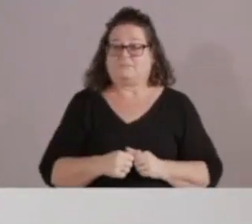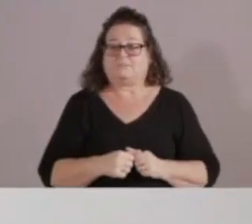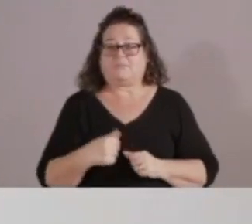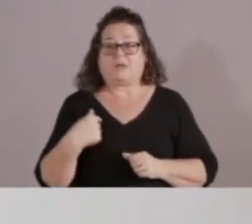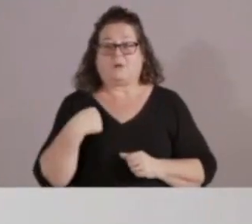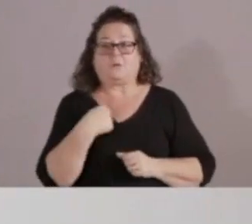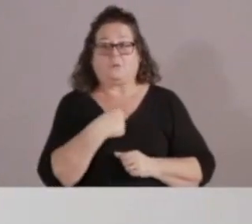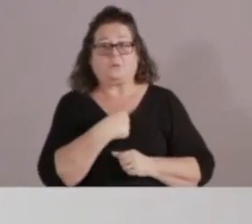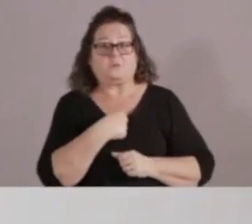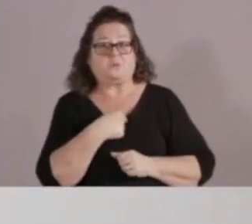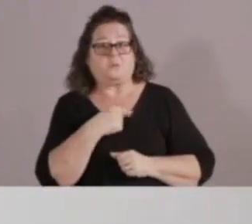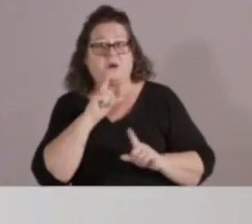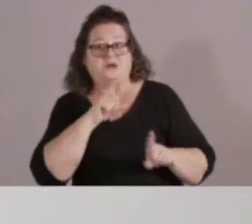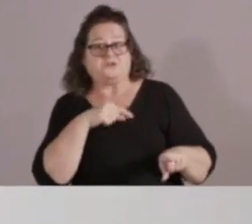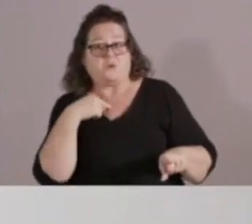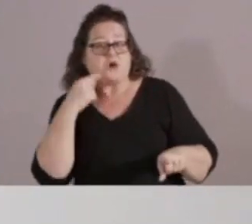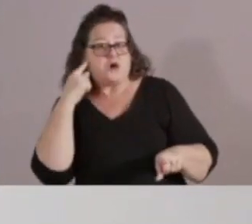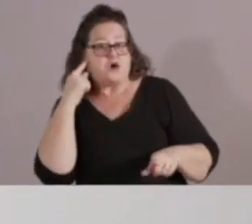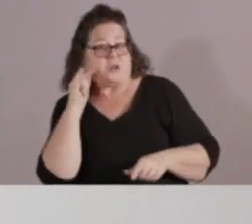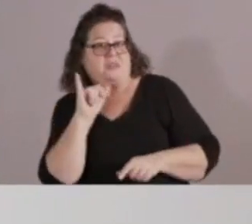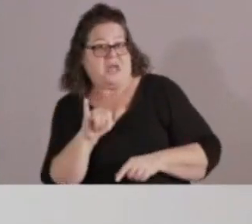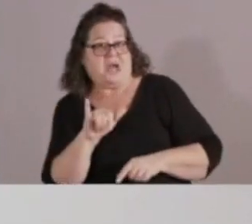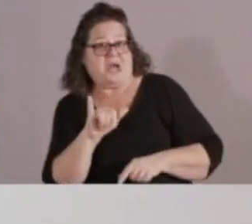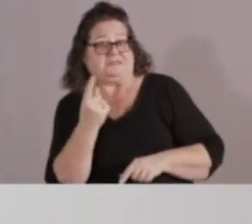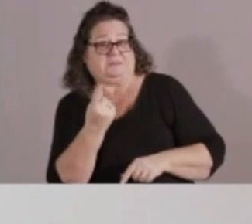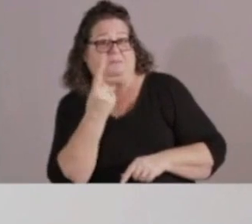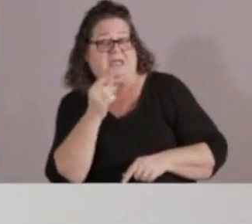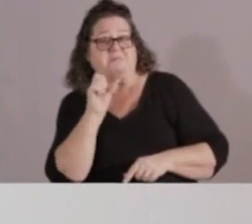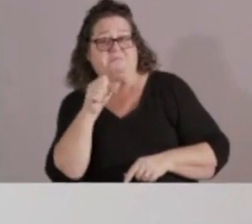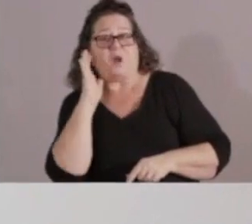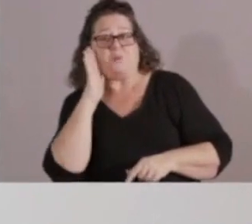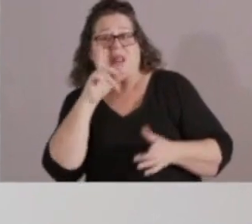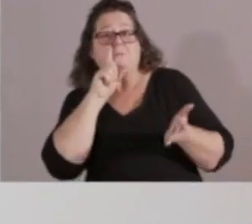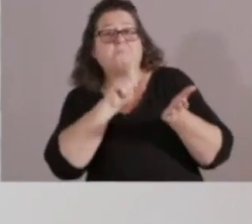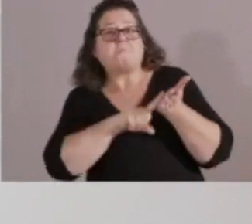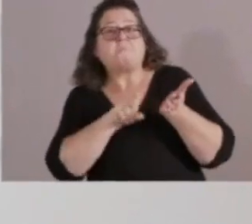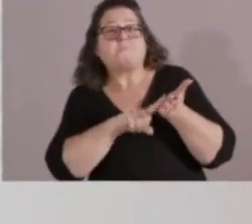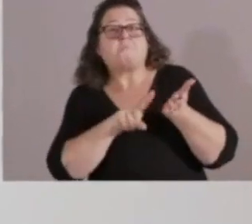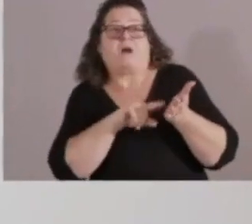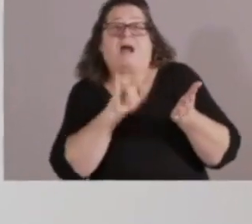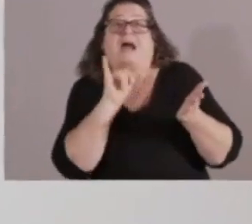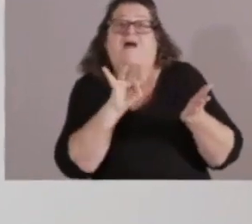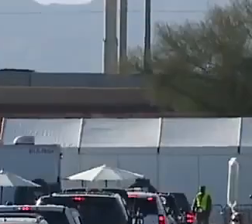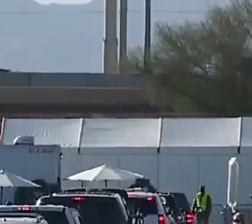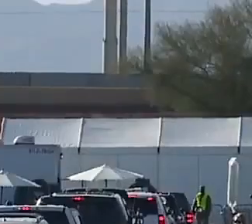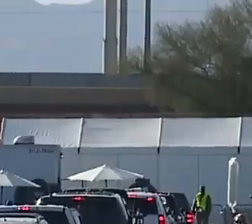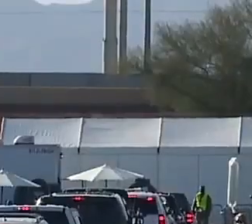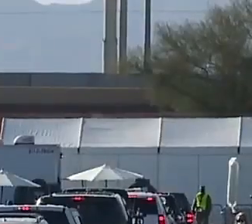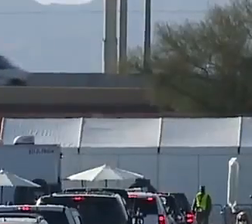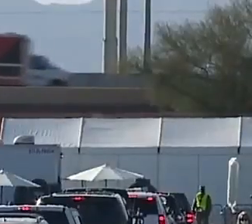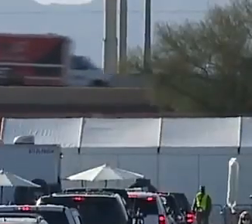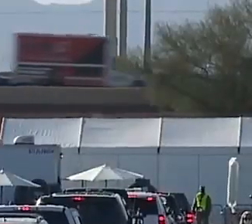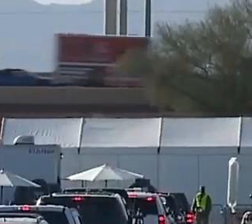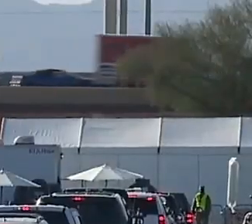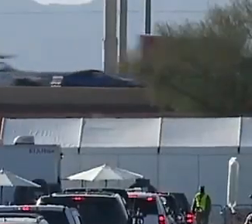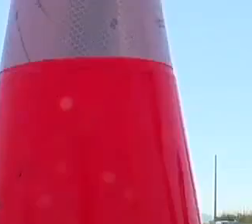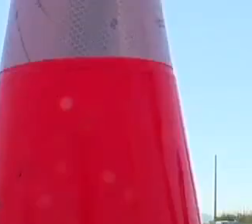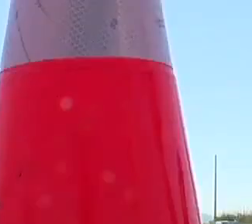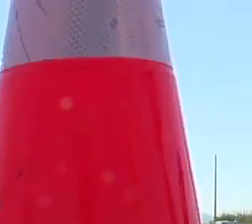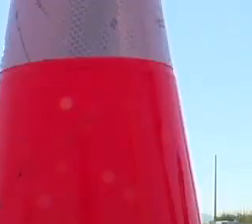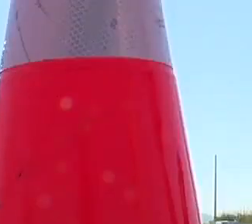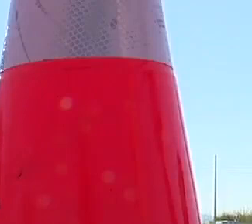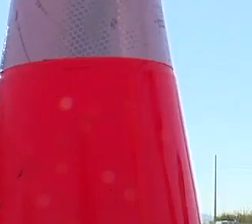was asked about the county's warning they may not have enough for the second shots. She says that people can book appointments at other locations like State